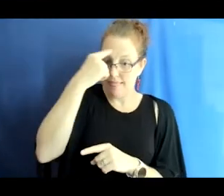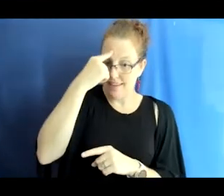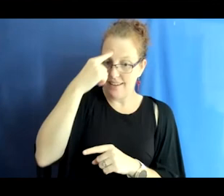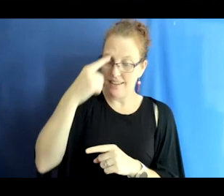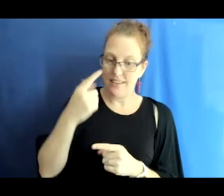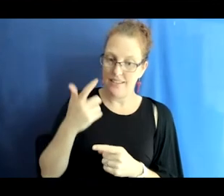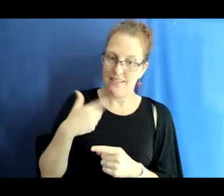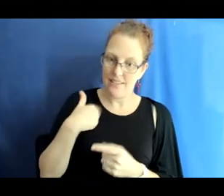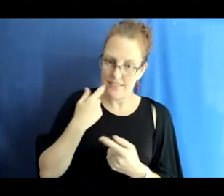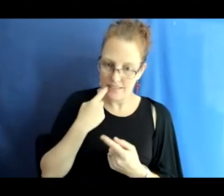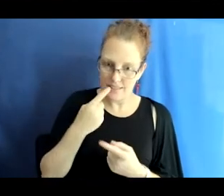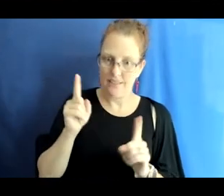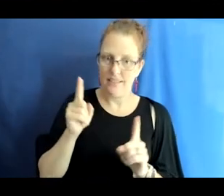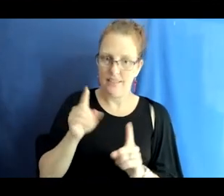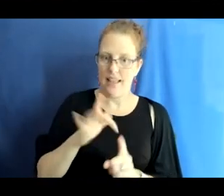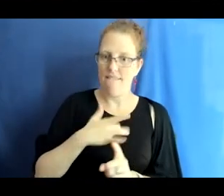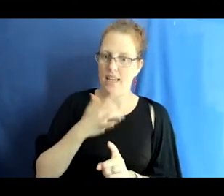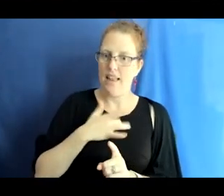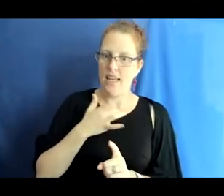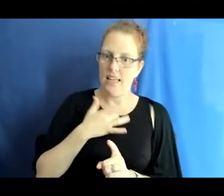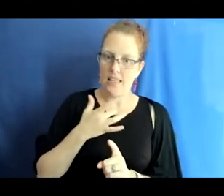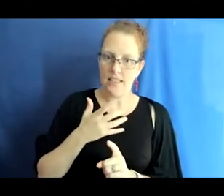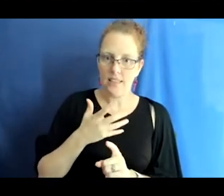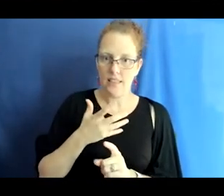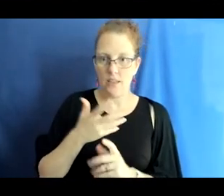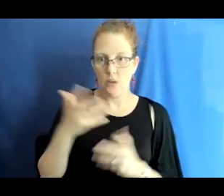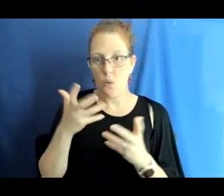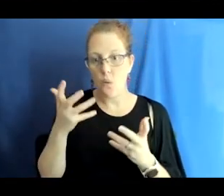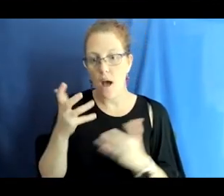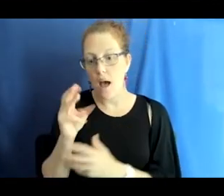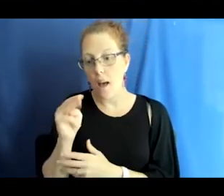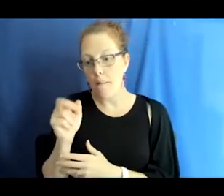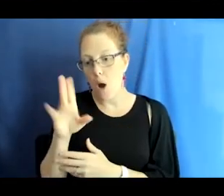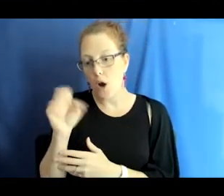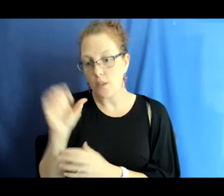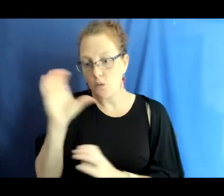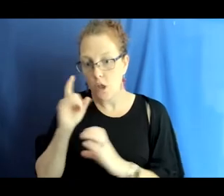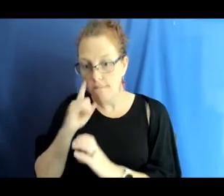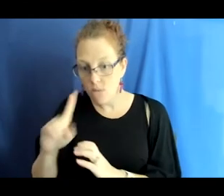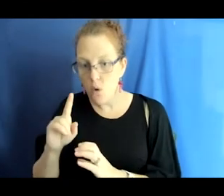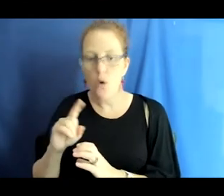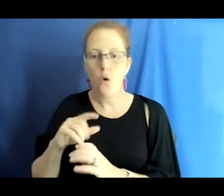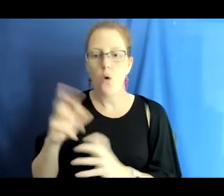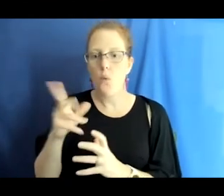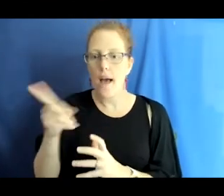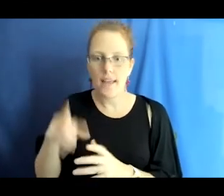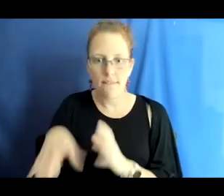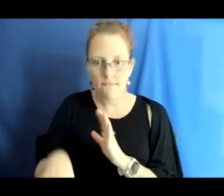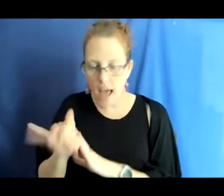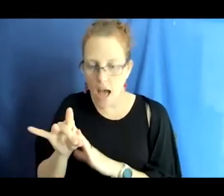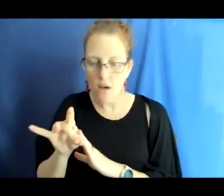succeeding and finding what he wanted were just palpable in the film. Did you, in the end, end up